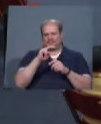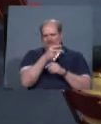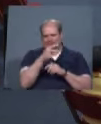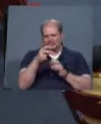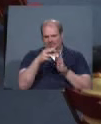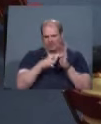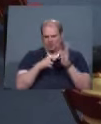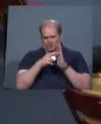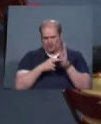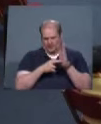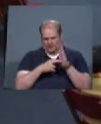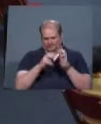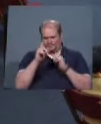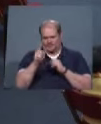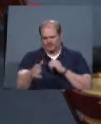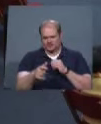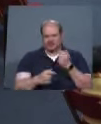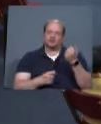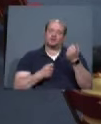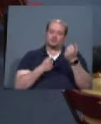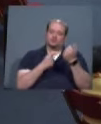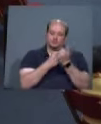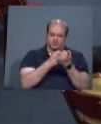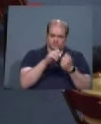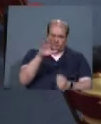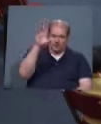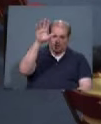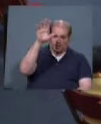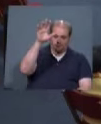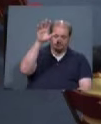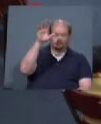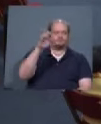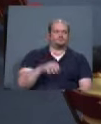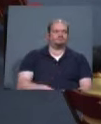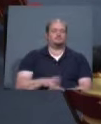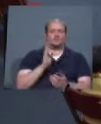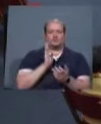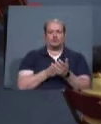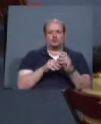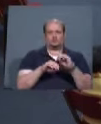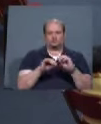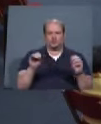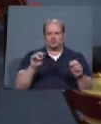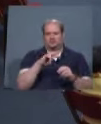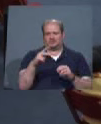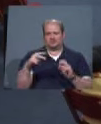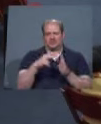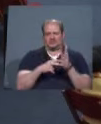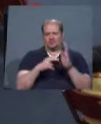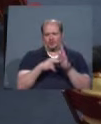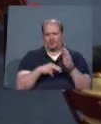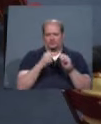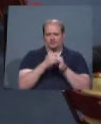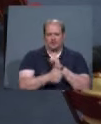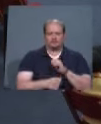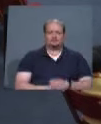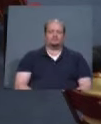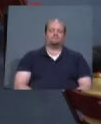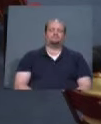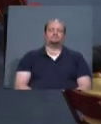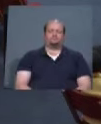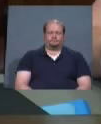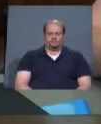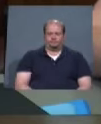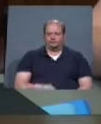We have a motion and a second to suspend the rules and move to a second reading. All in favor? Aye. Opposed? The motion passes. Madam